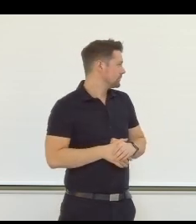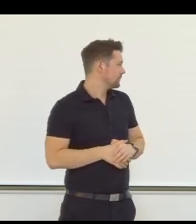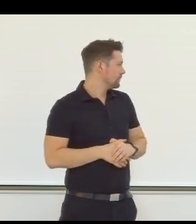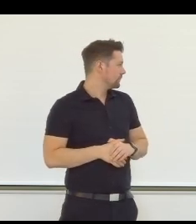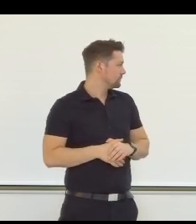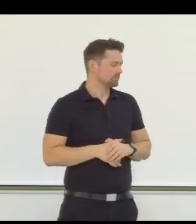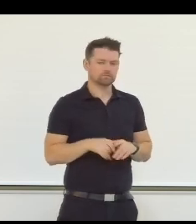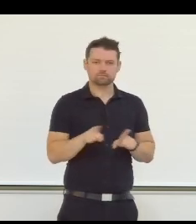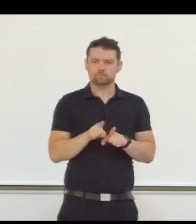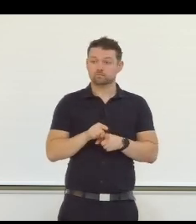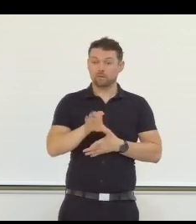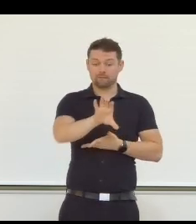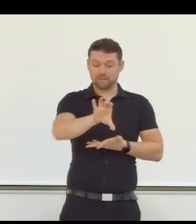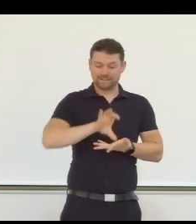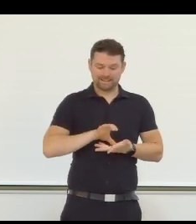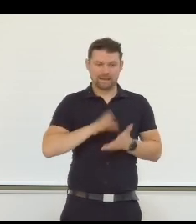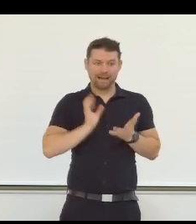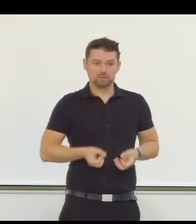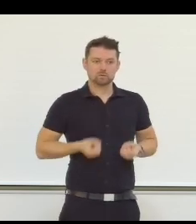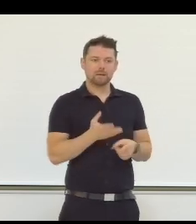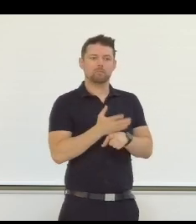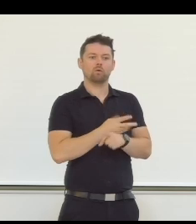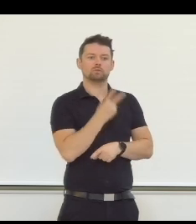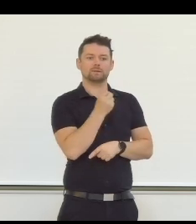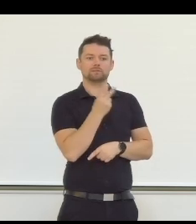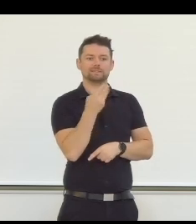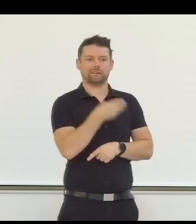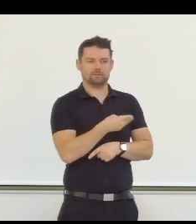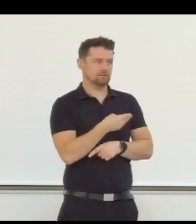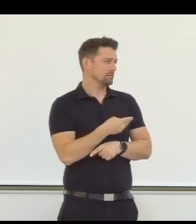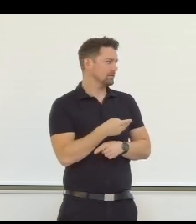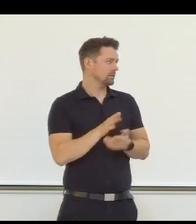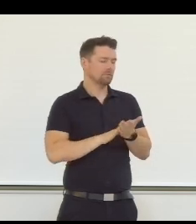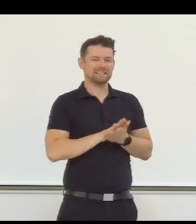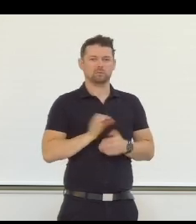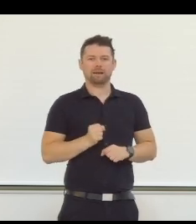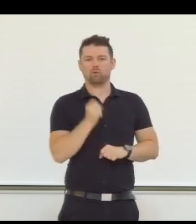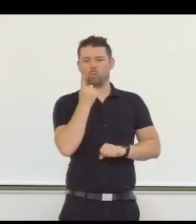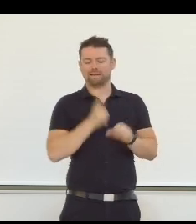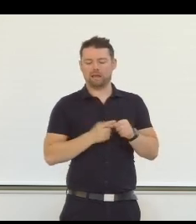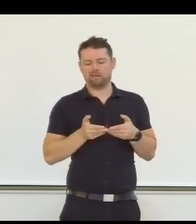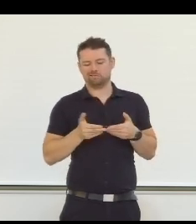think, by 2029. So there's not much room for delay. We have 1 year buffer.